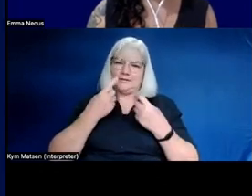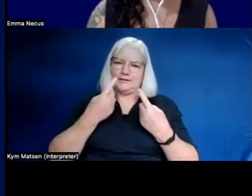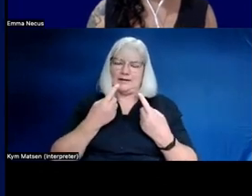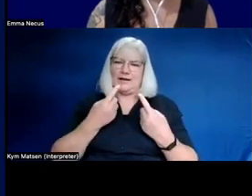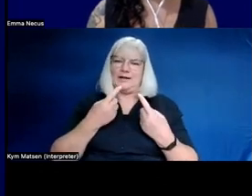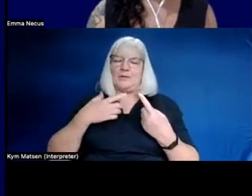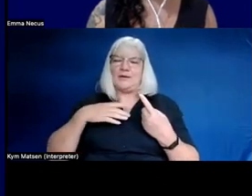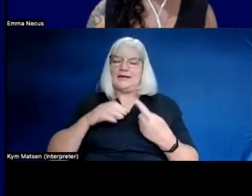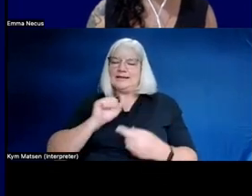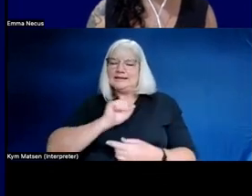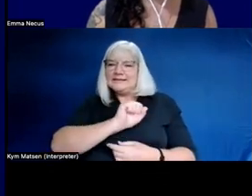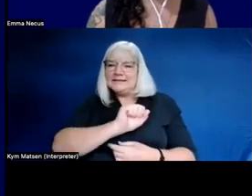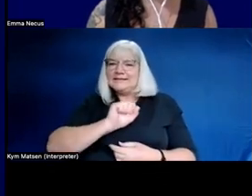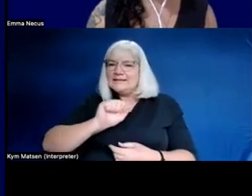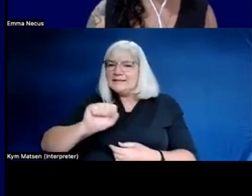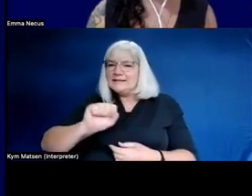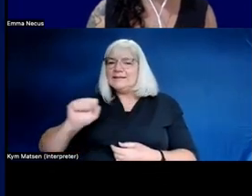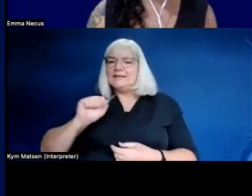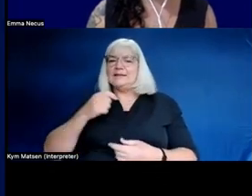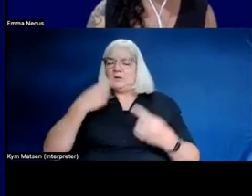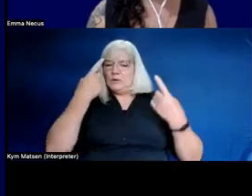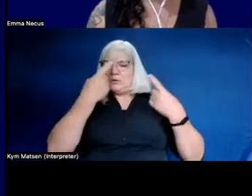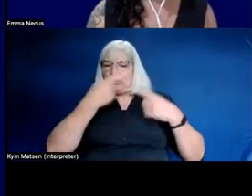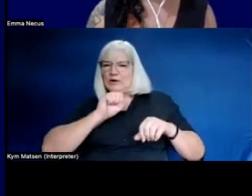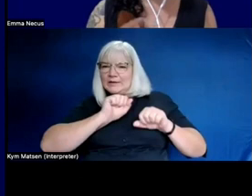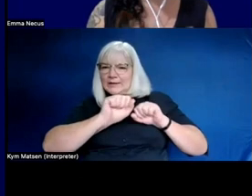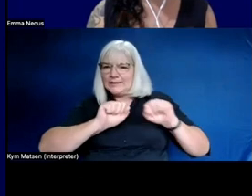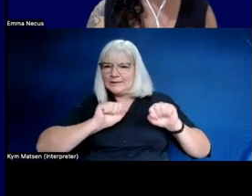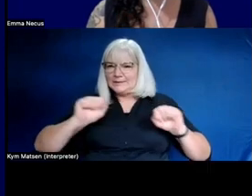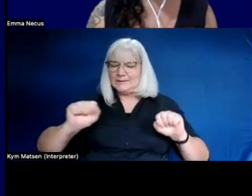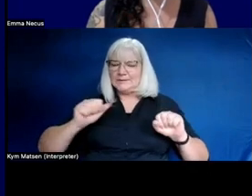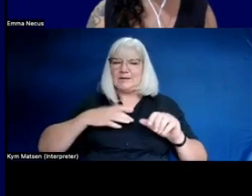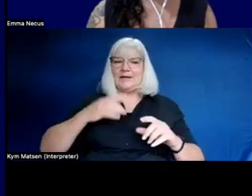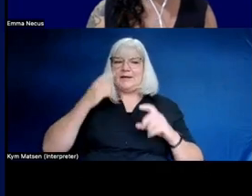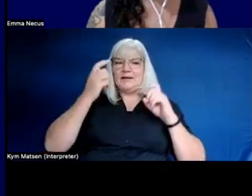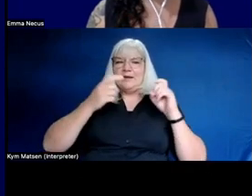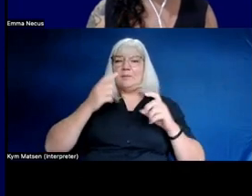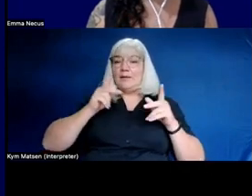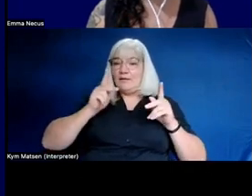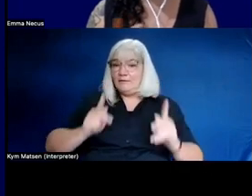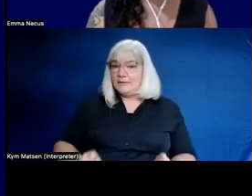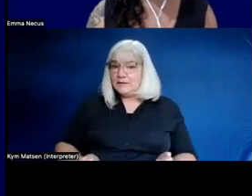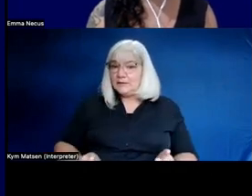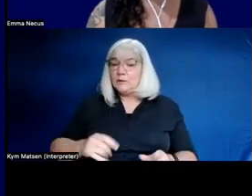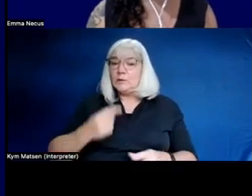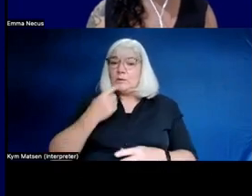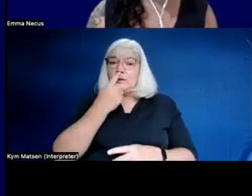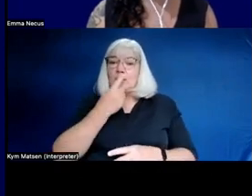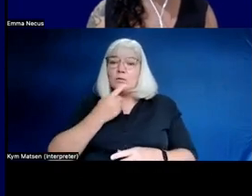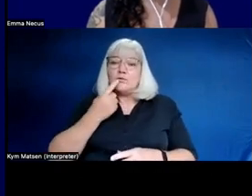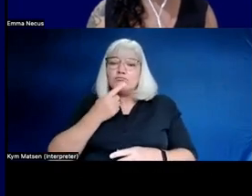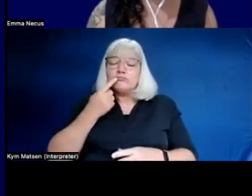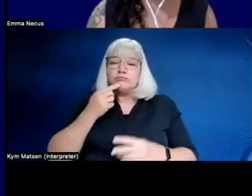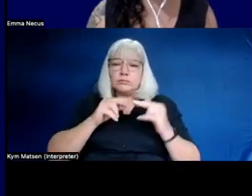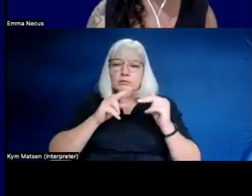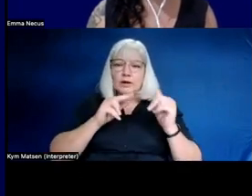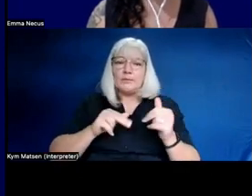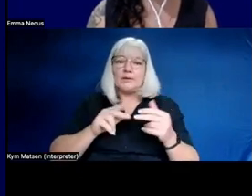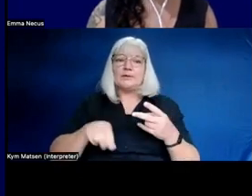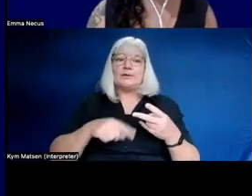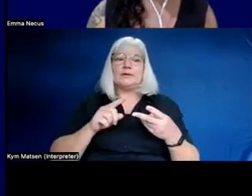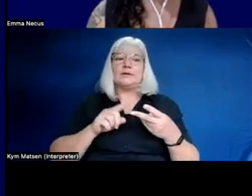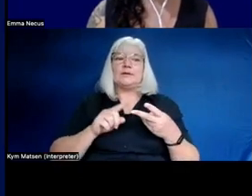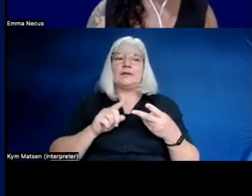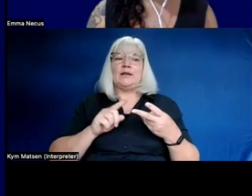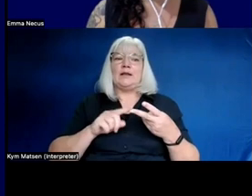consider the physical, so oral skill development, filling missed opportunities, behavioural feeding therapy, which I'll explain